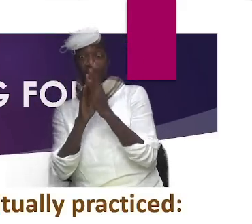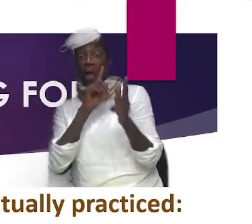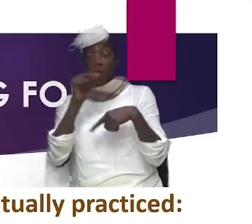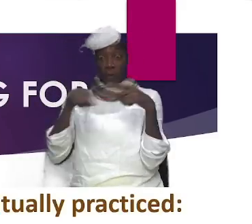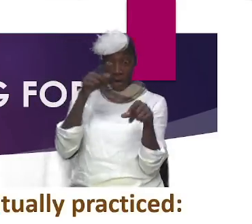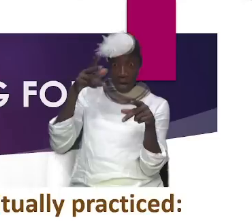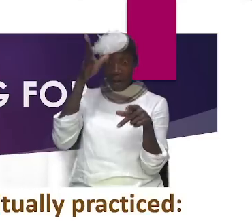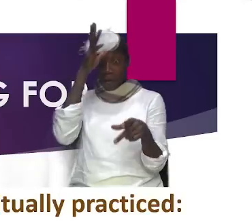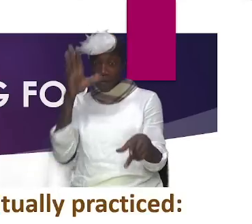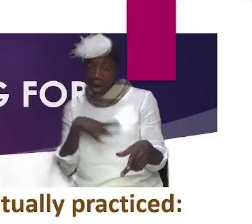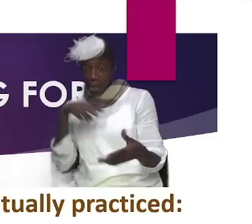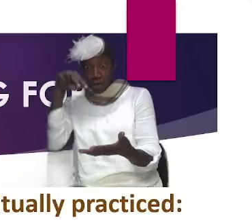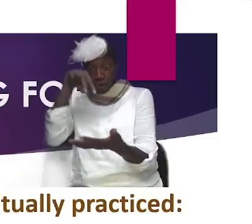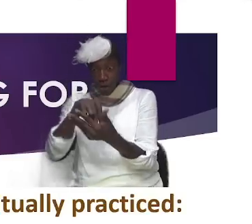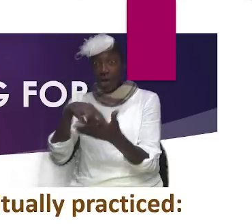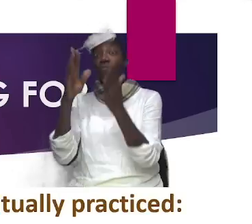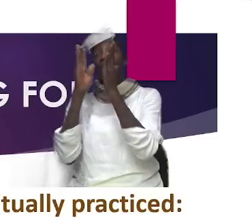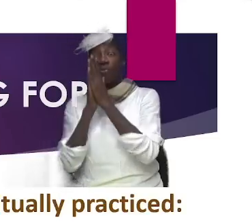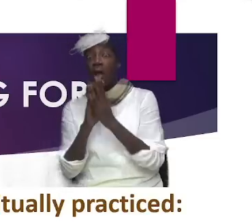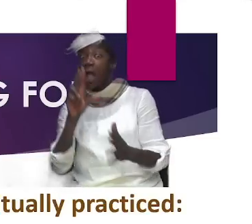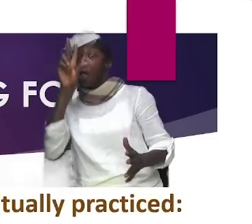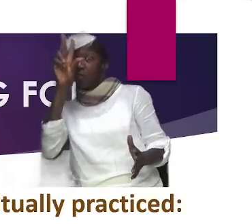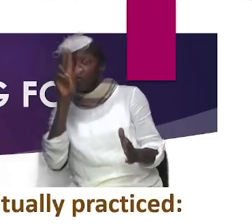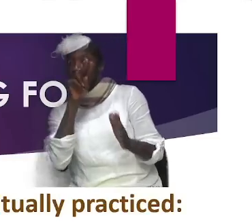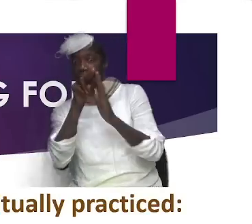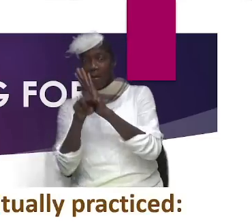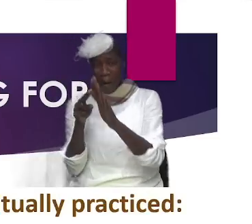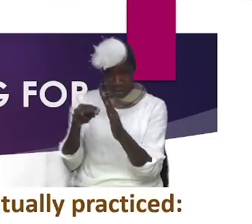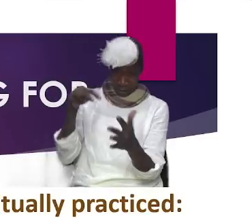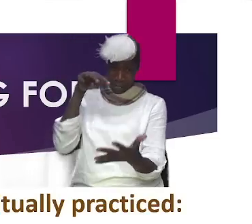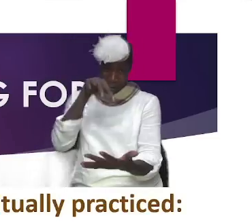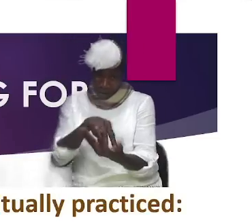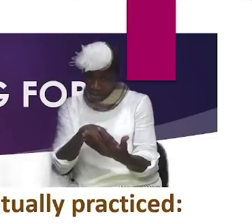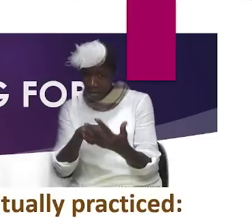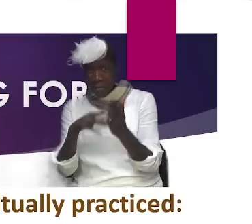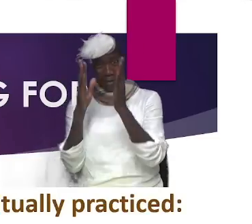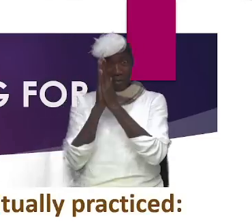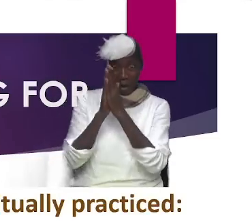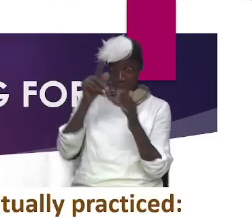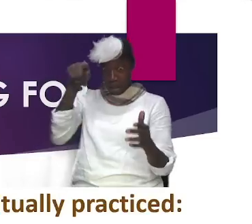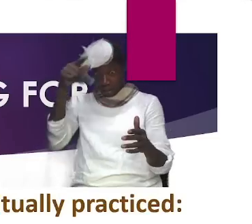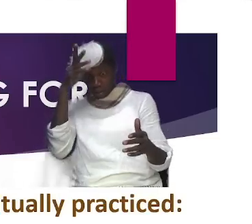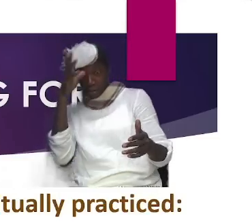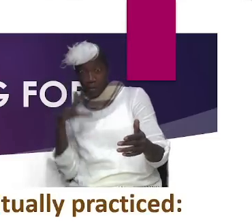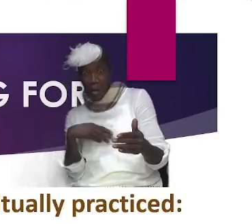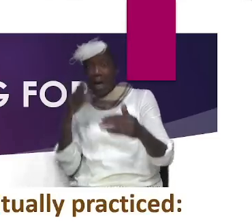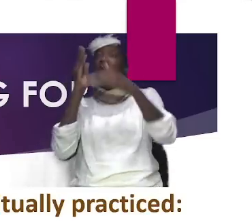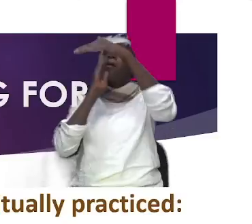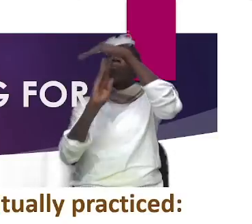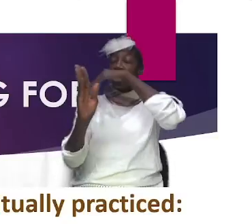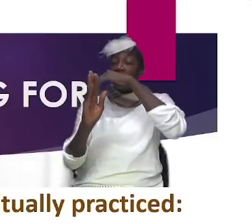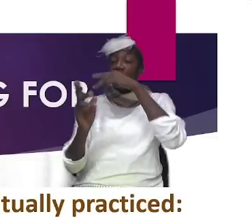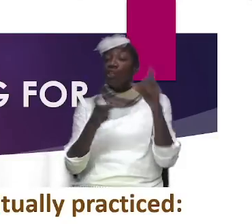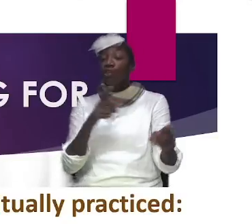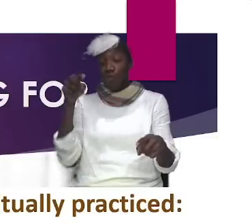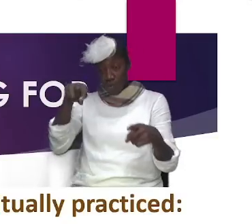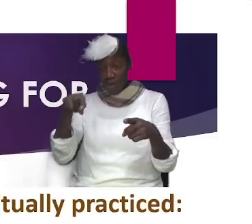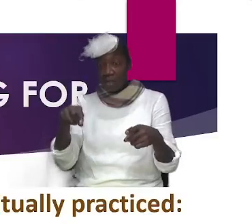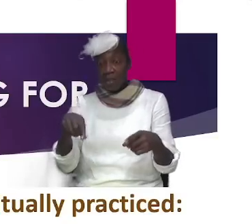pray, it's all 3 hours them praying for, oh my God, this man is a prophet. And we do these things for people to